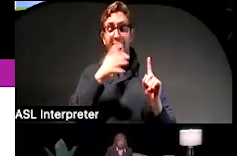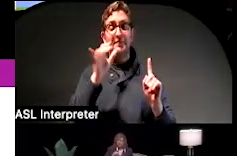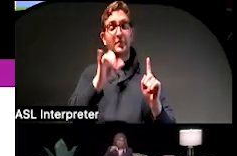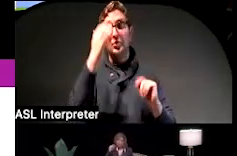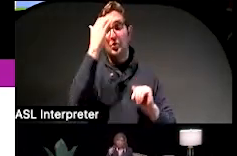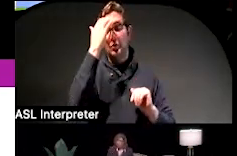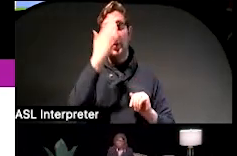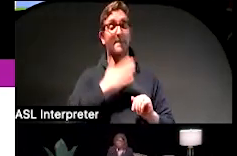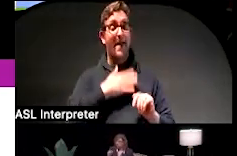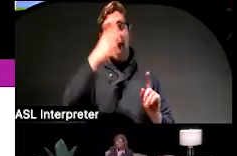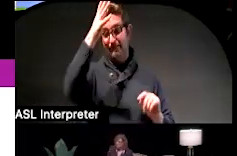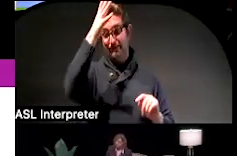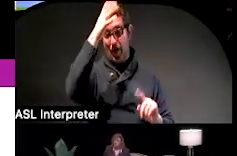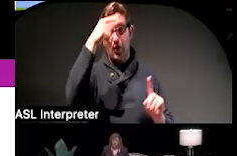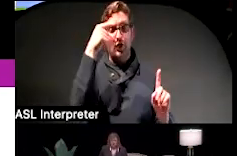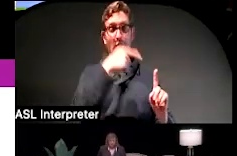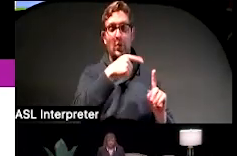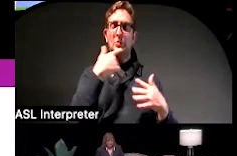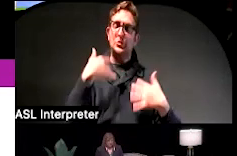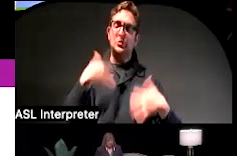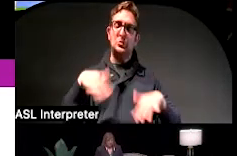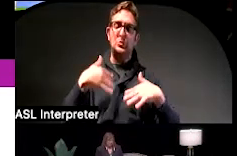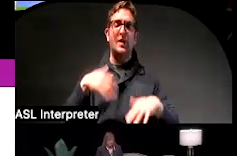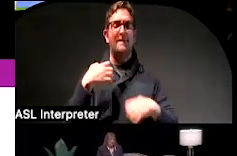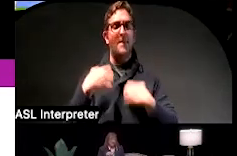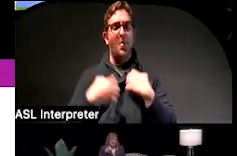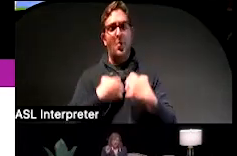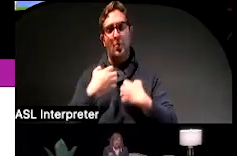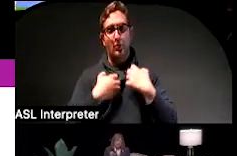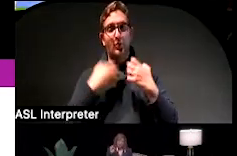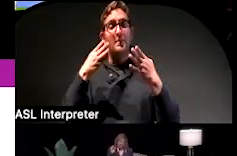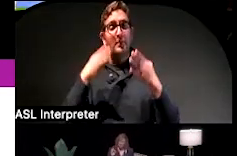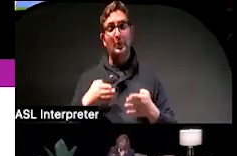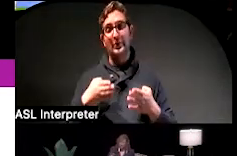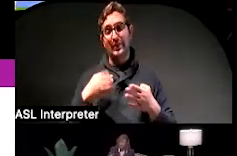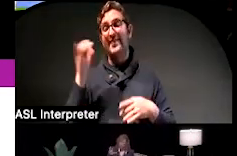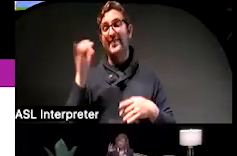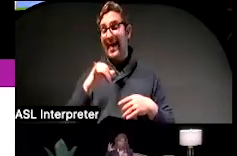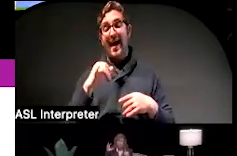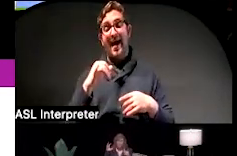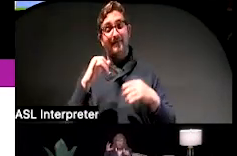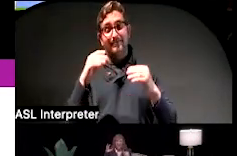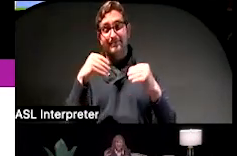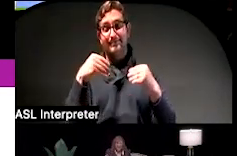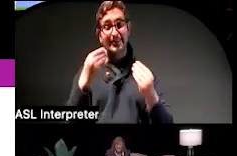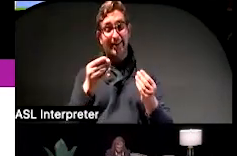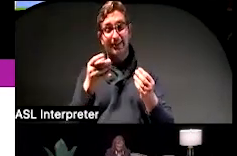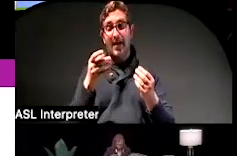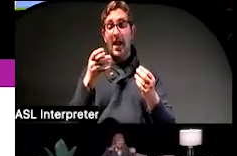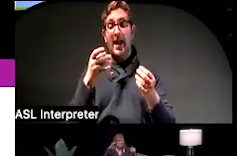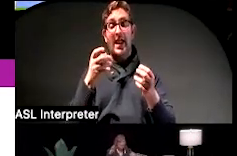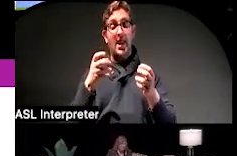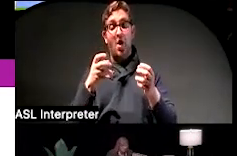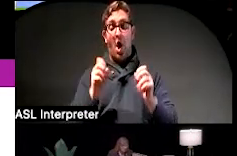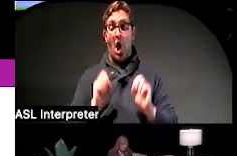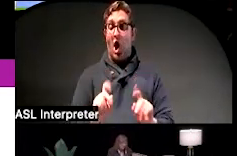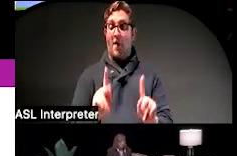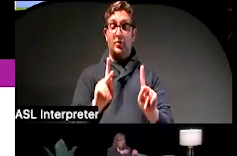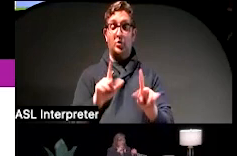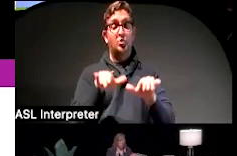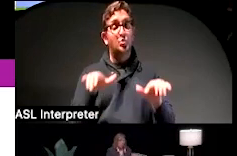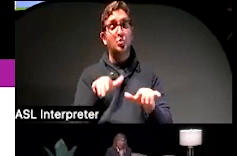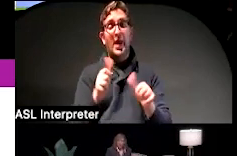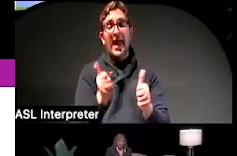father was an extremely emotional person, that given the chance to do anything,